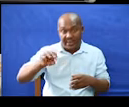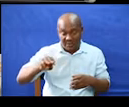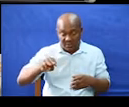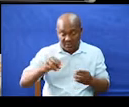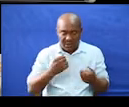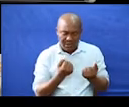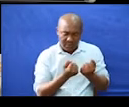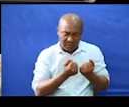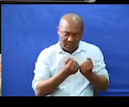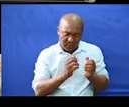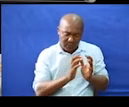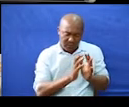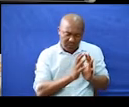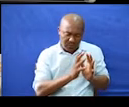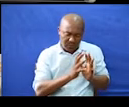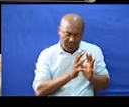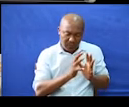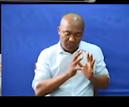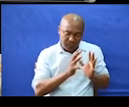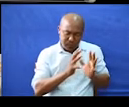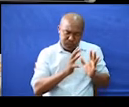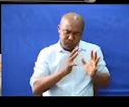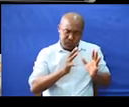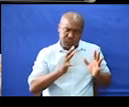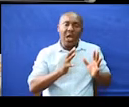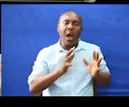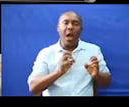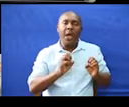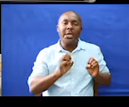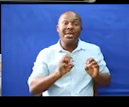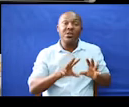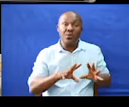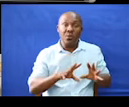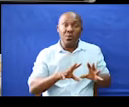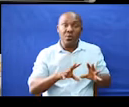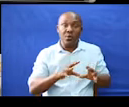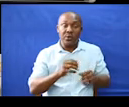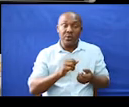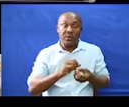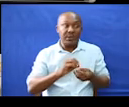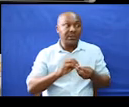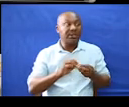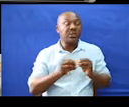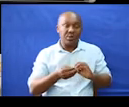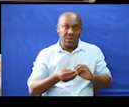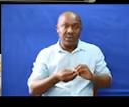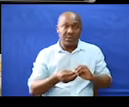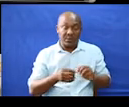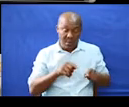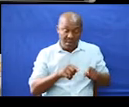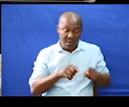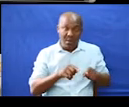new generation, a new species. Now from that point one may define evolution